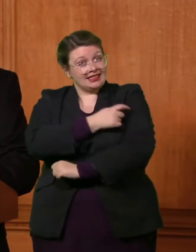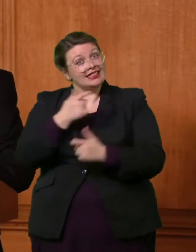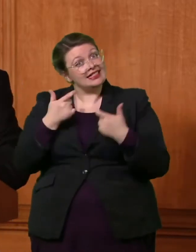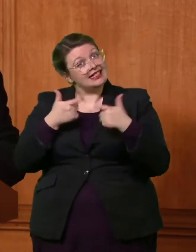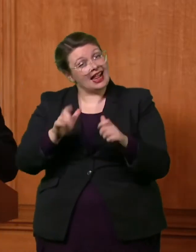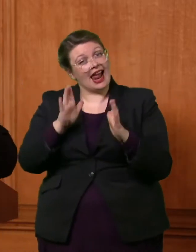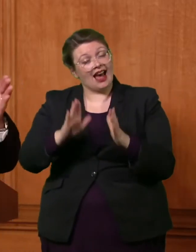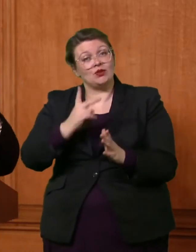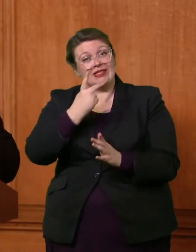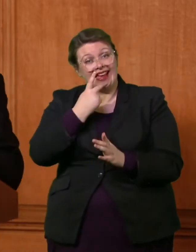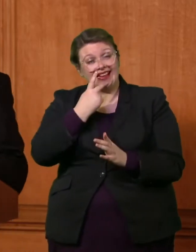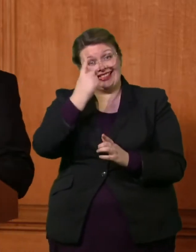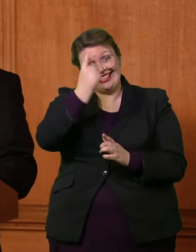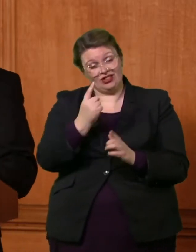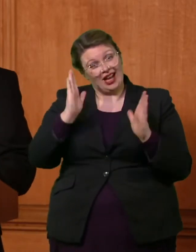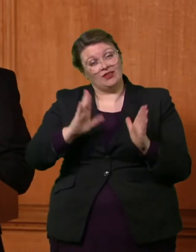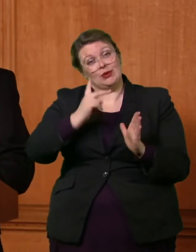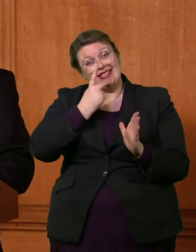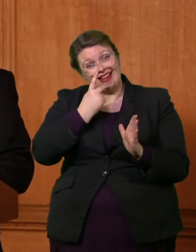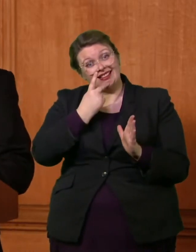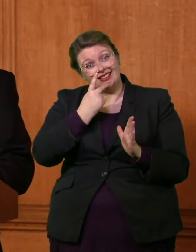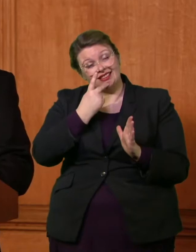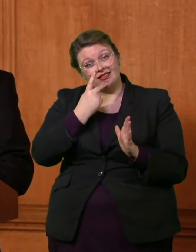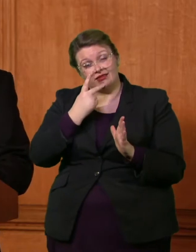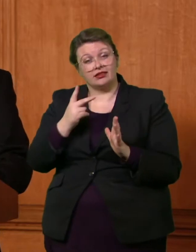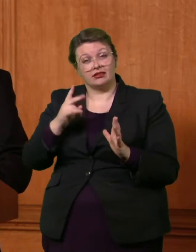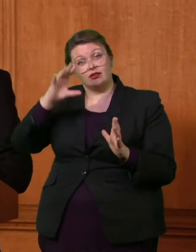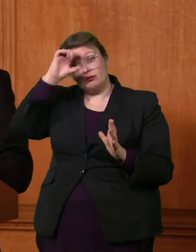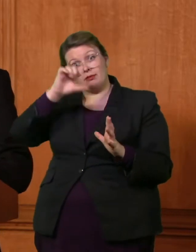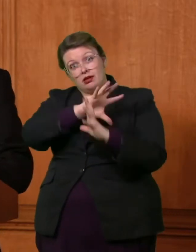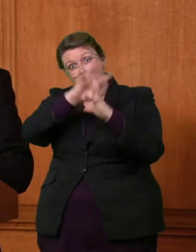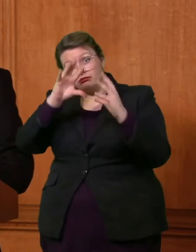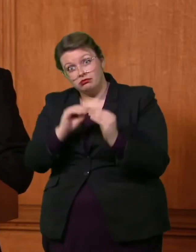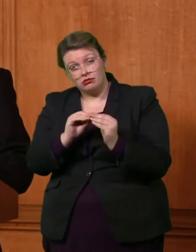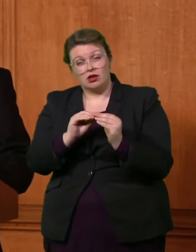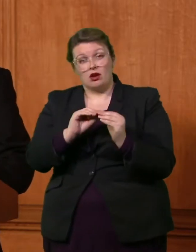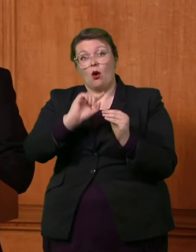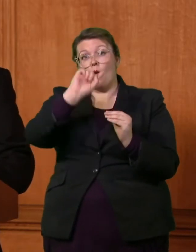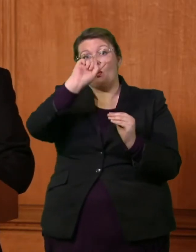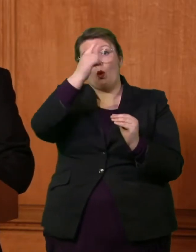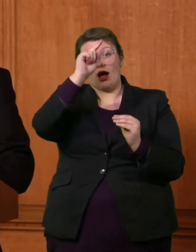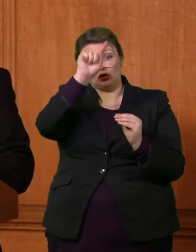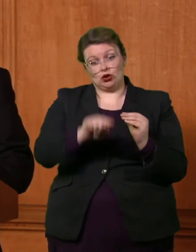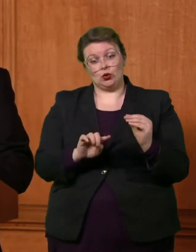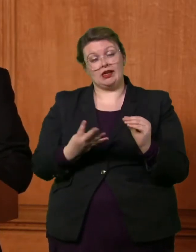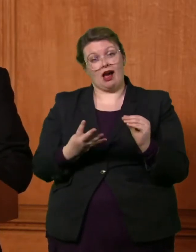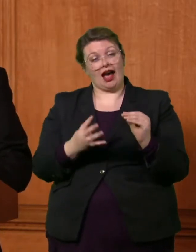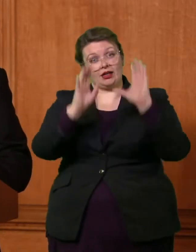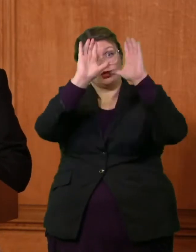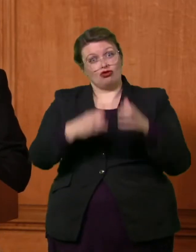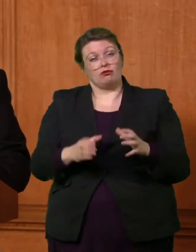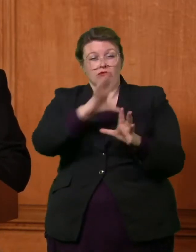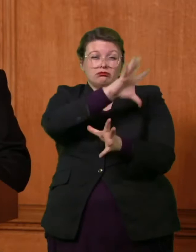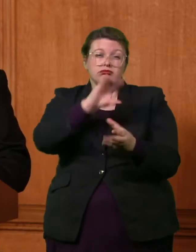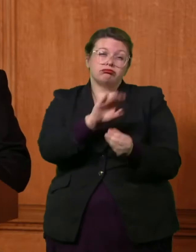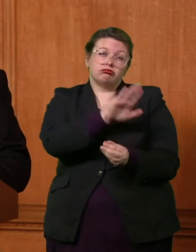that the totality of the cohorts 1 to 9, the priority cohorts, is about 30 million people, each of